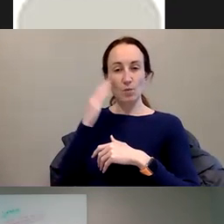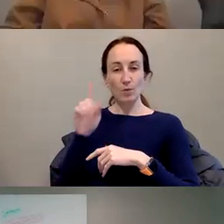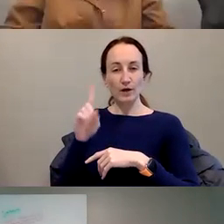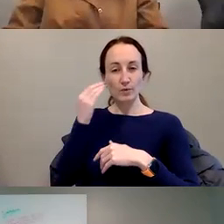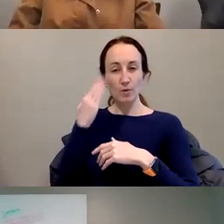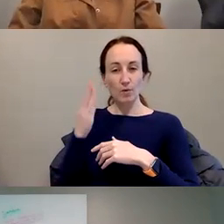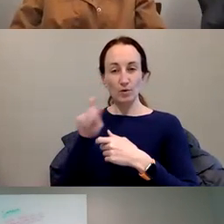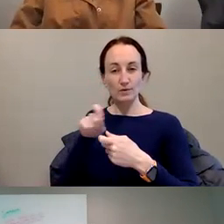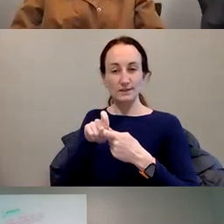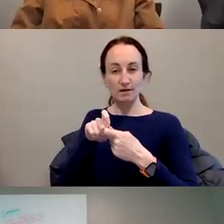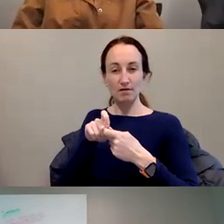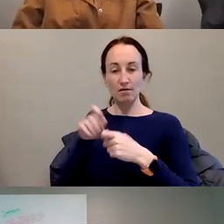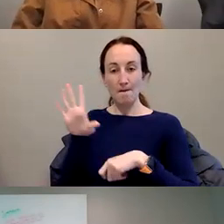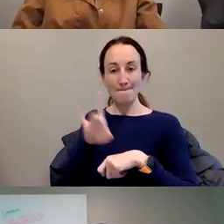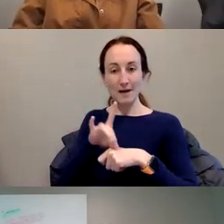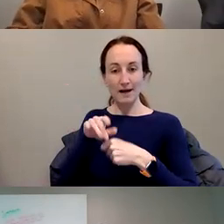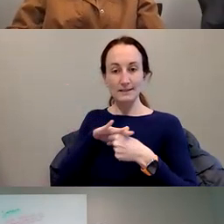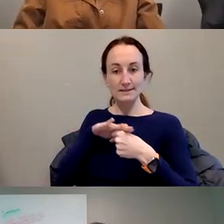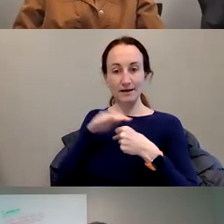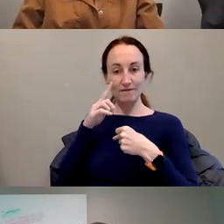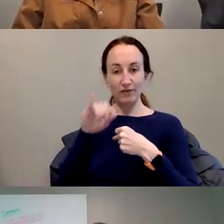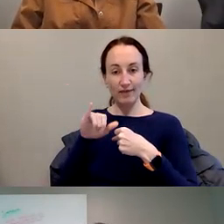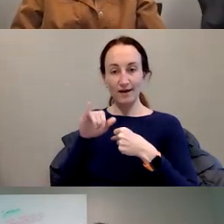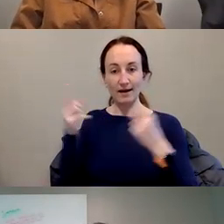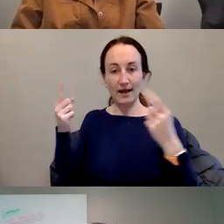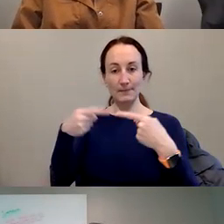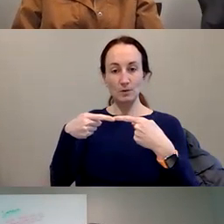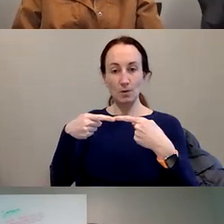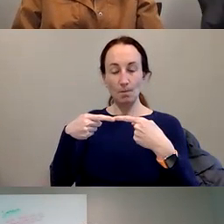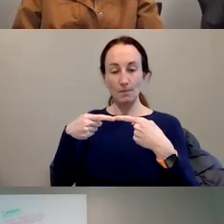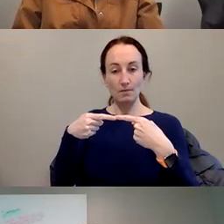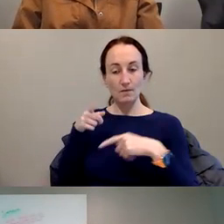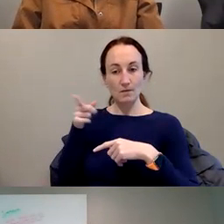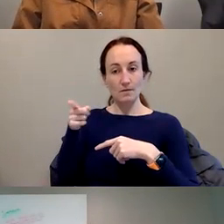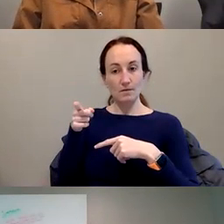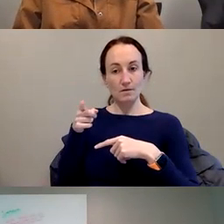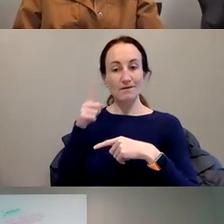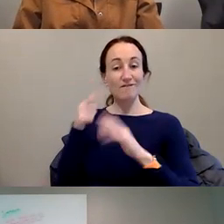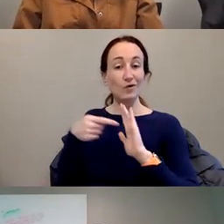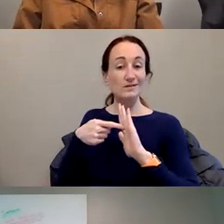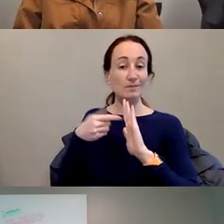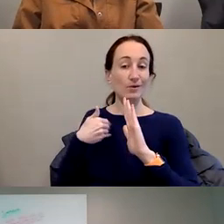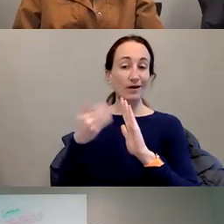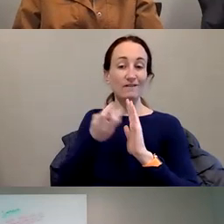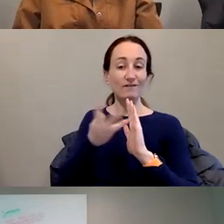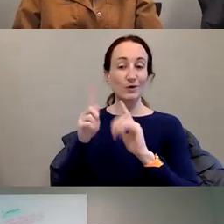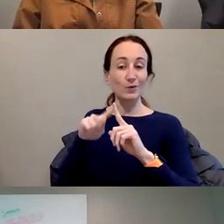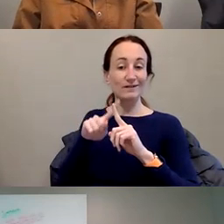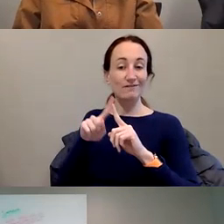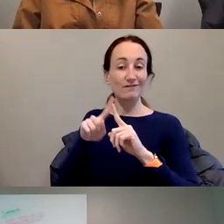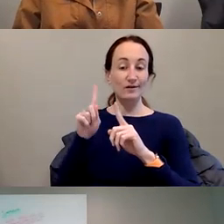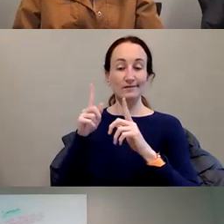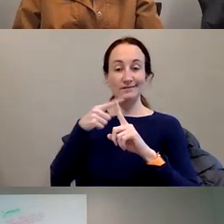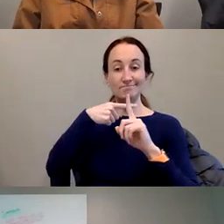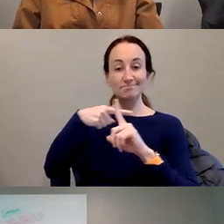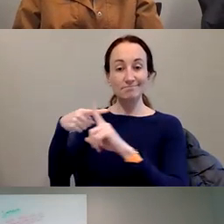single binding site for that epitope, but you may like for example, have a few candidate different sites, would it be